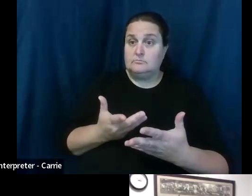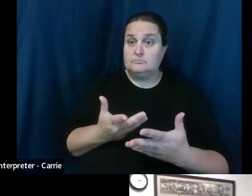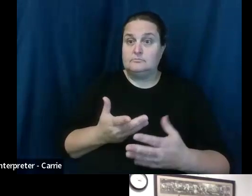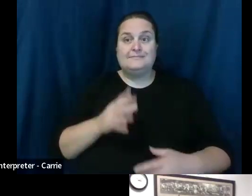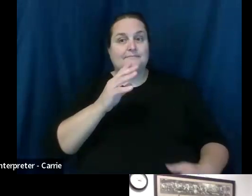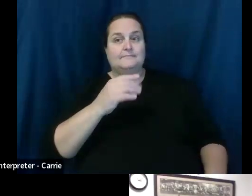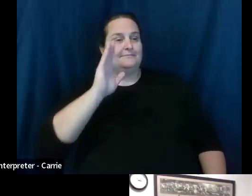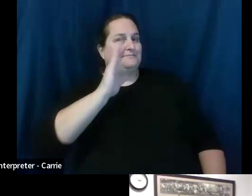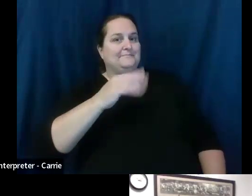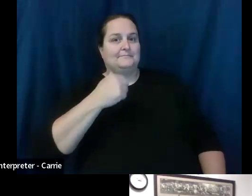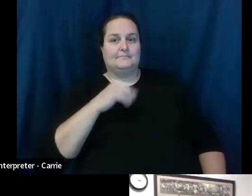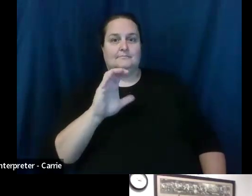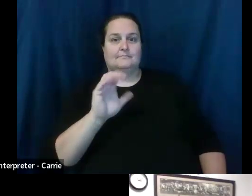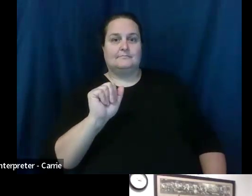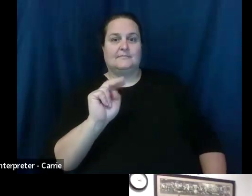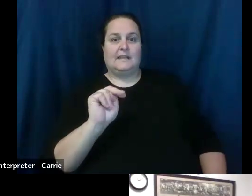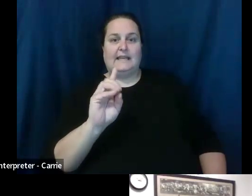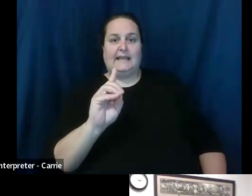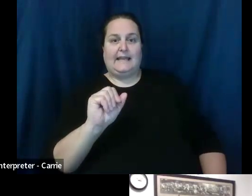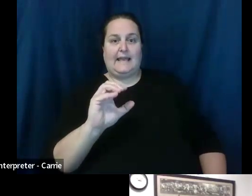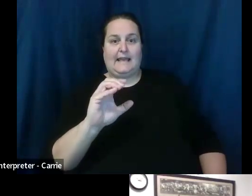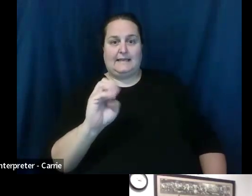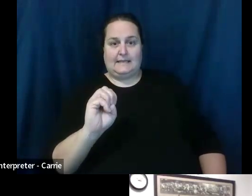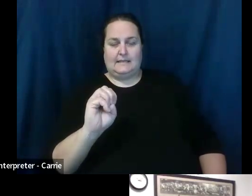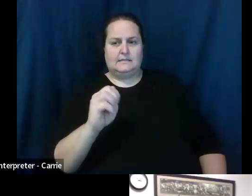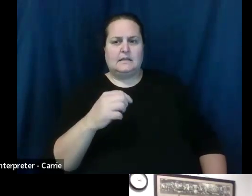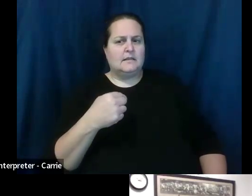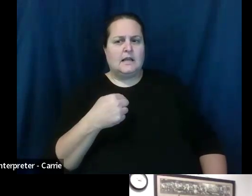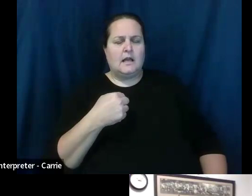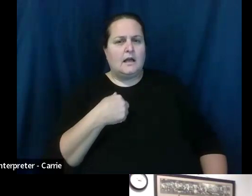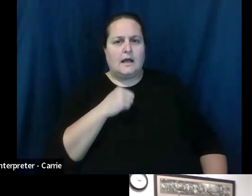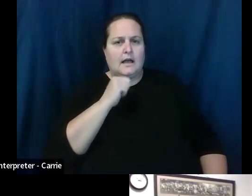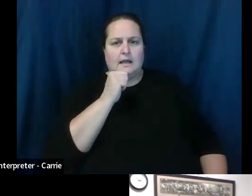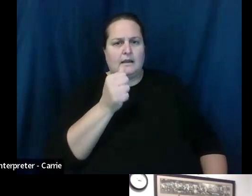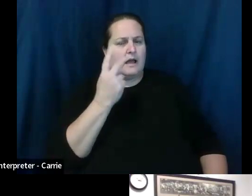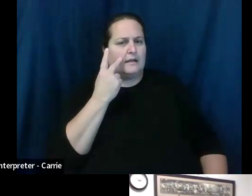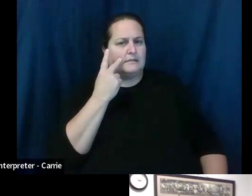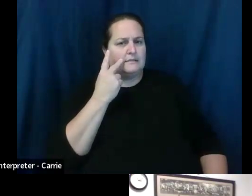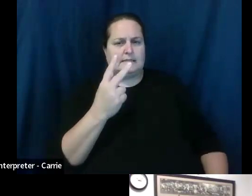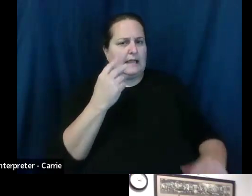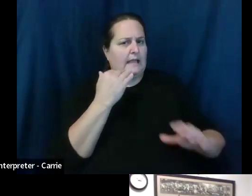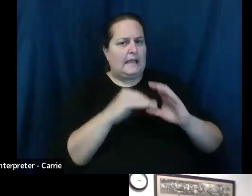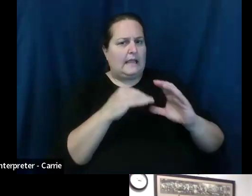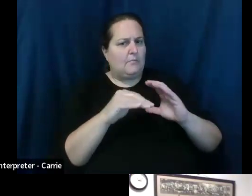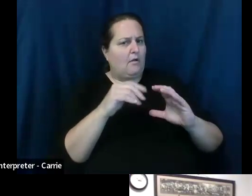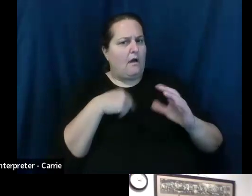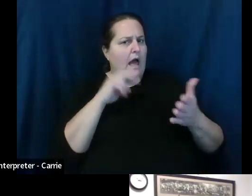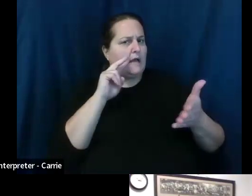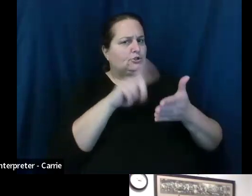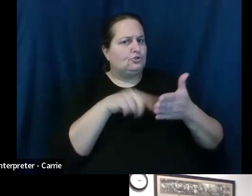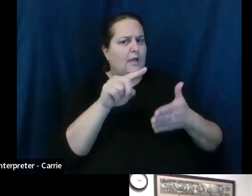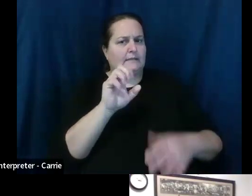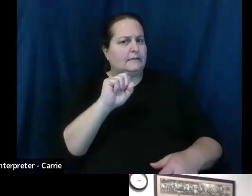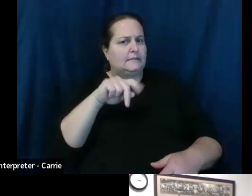Hi, this is Candace. Yes. I am not seeing an email. I checked my spam